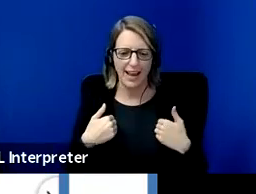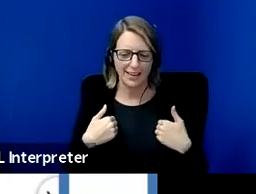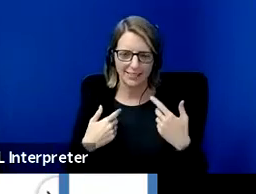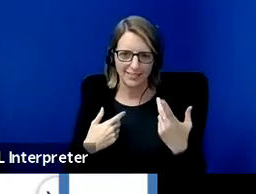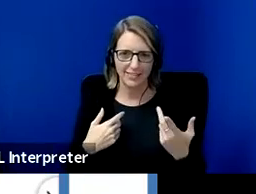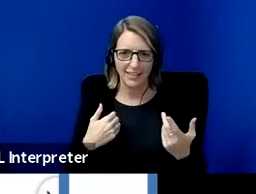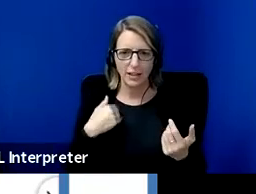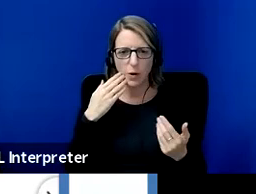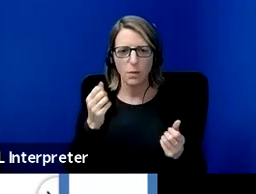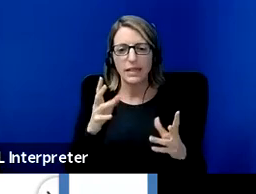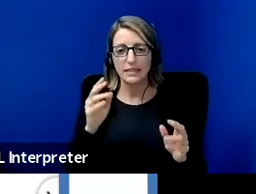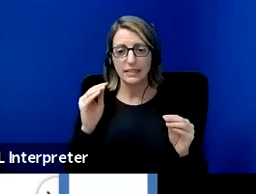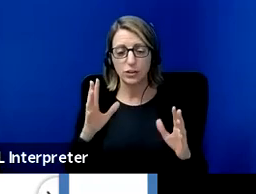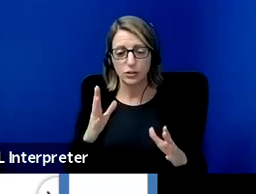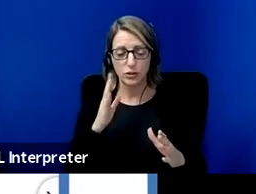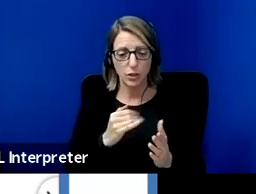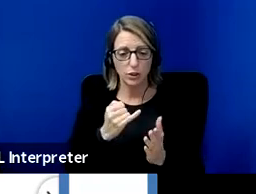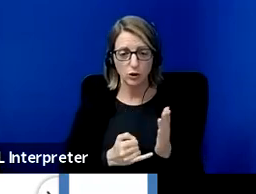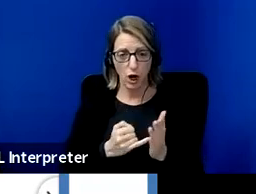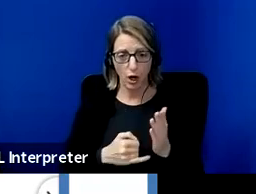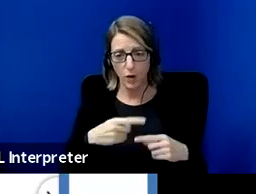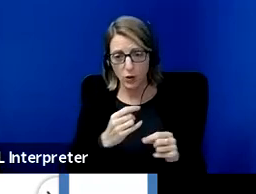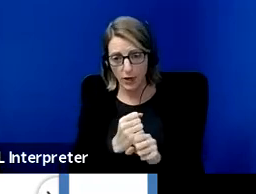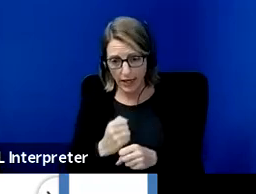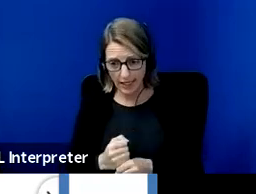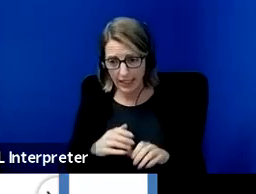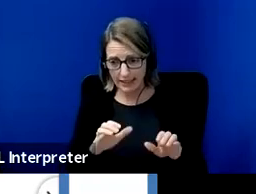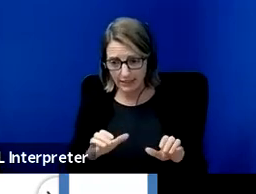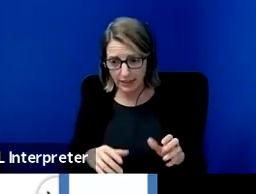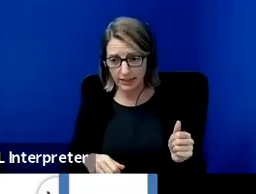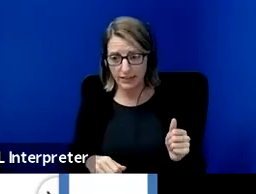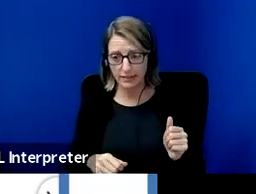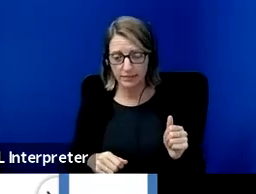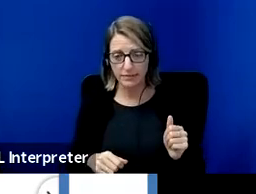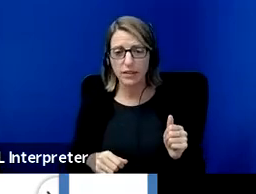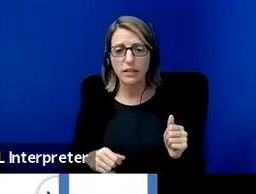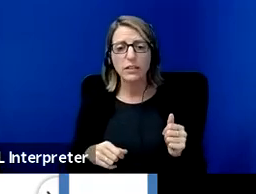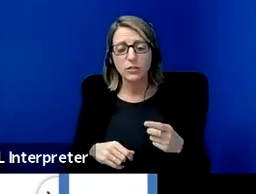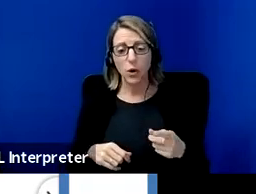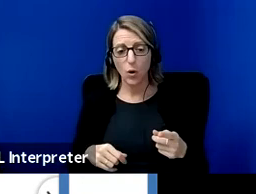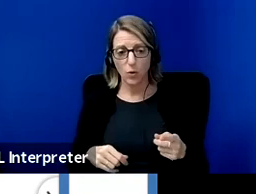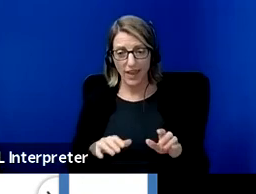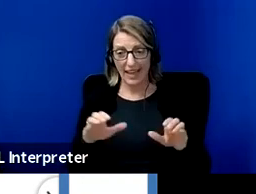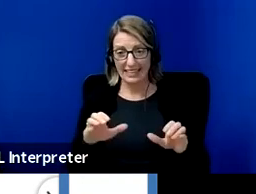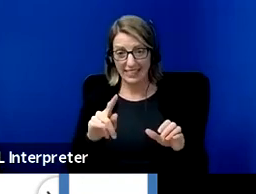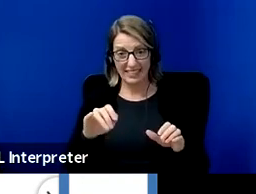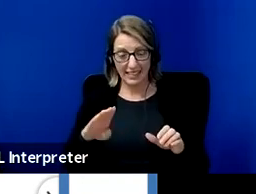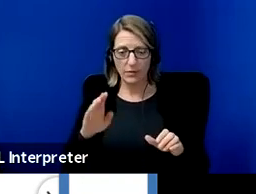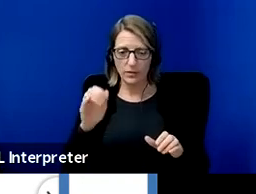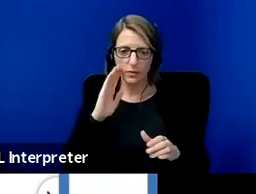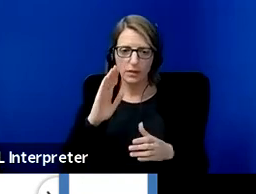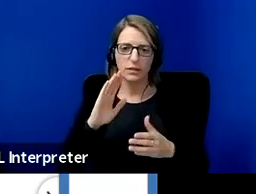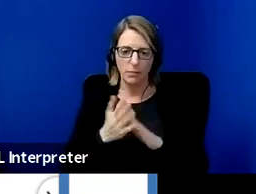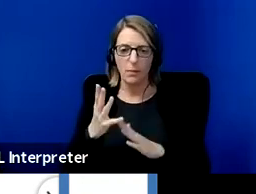know a lot of teachers use drawing when creating activities. So when we get into the activities tab, this will become a big part of your